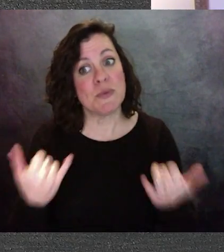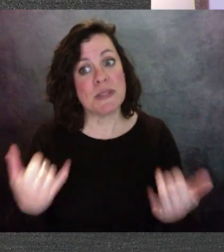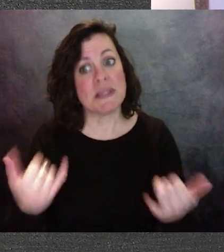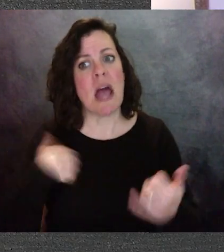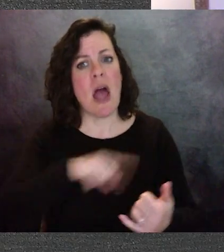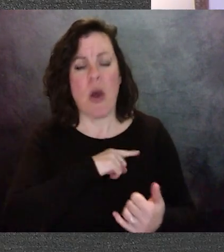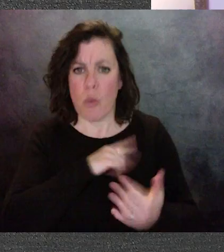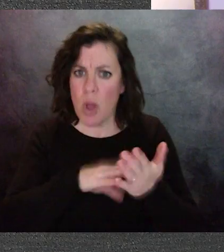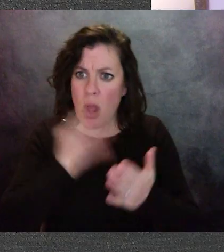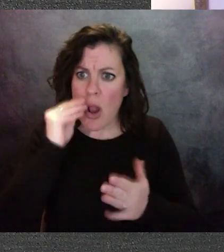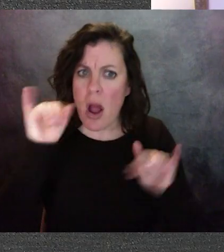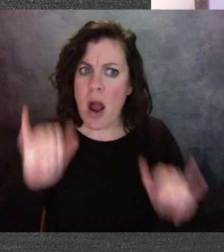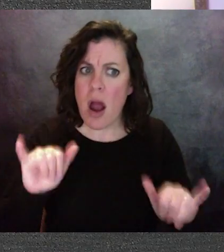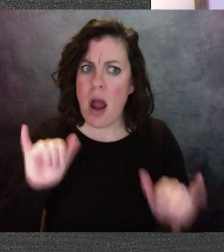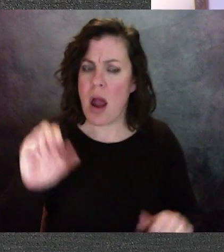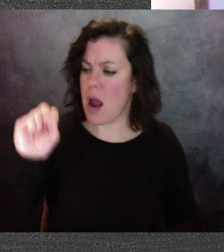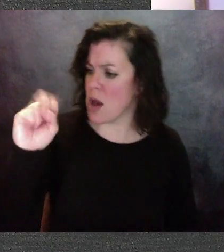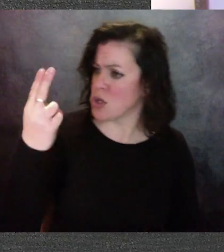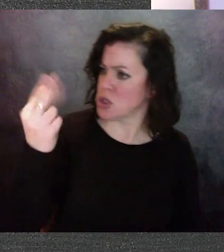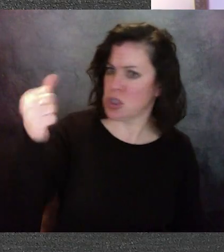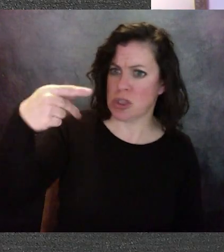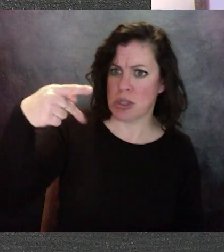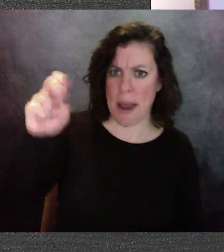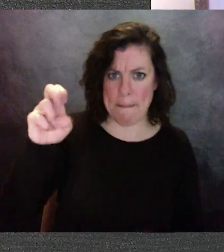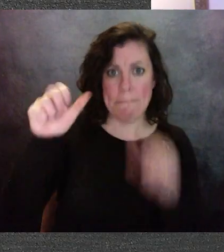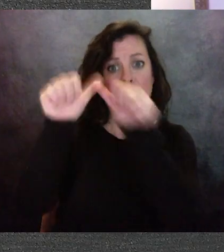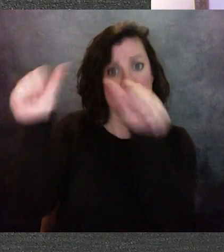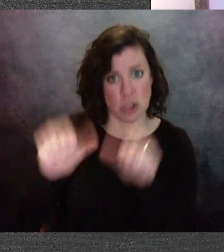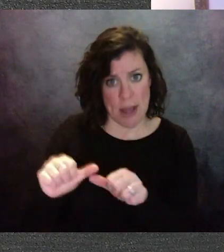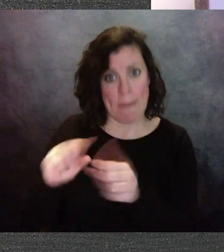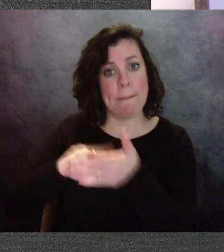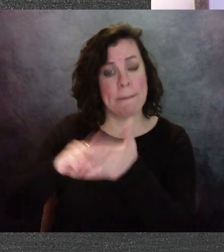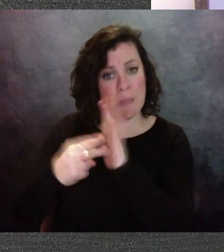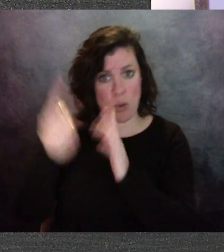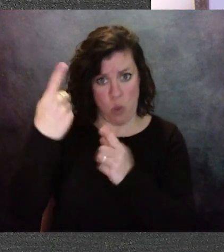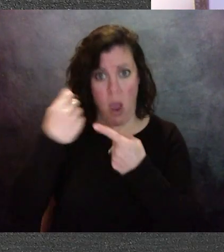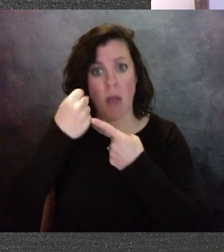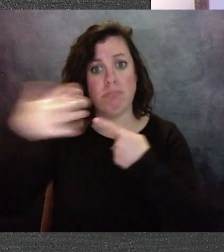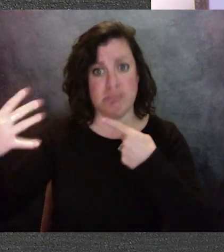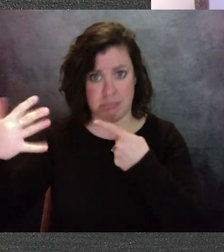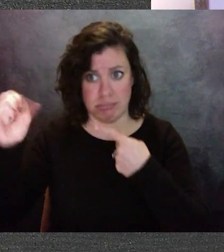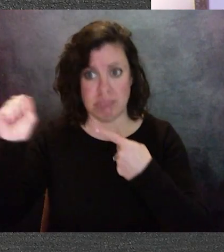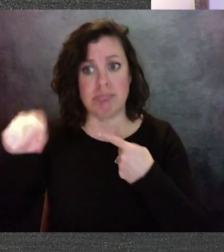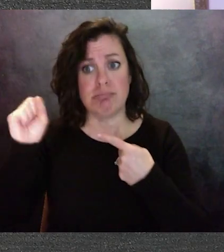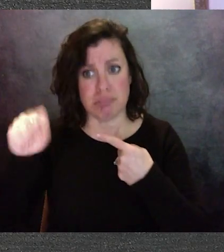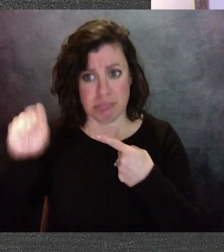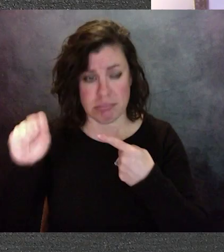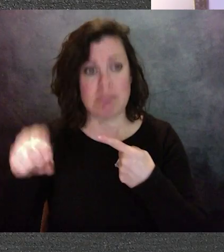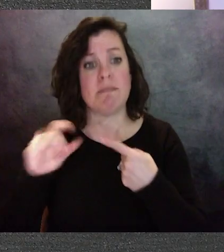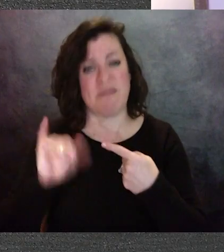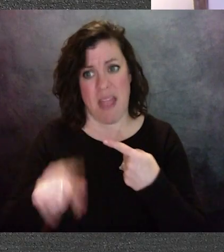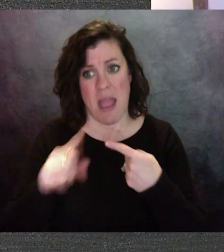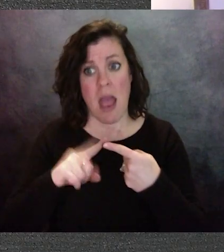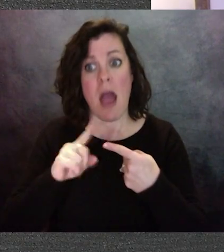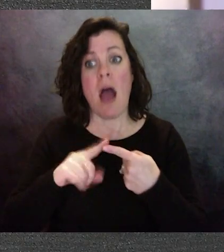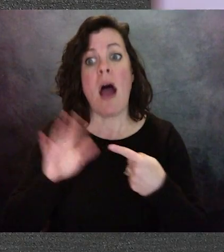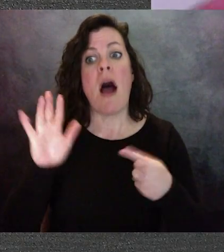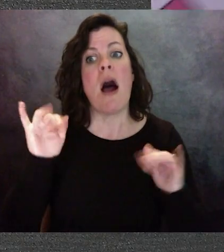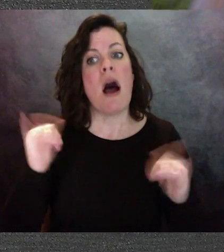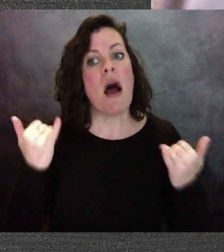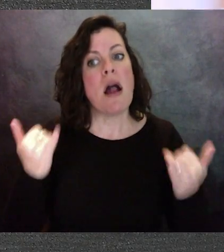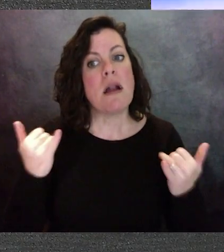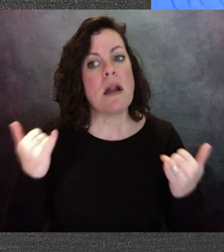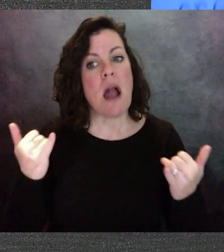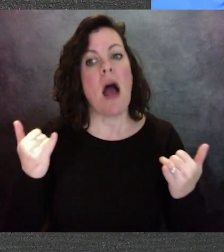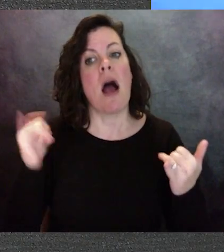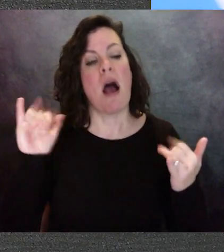meanings or definitions of the word shape, and so far we've only talked about 1, the outline of something. So I'm going to spin this around and now I'm going to share with